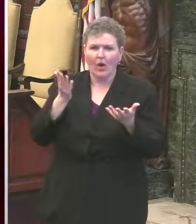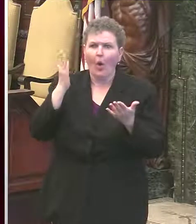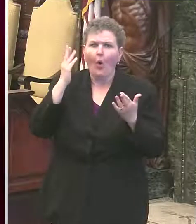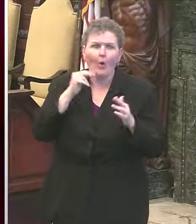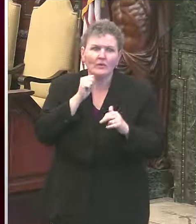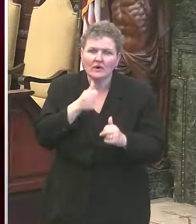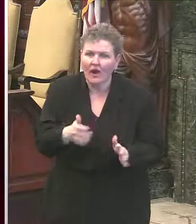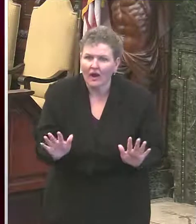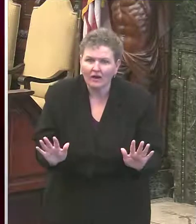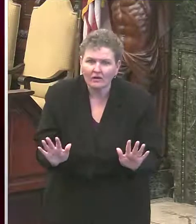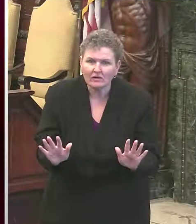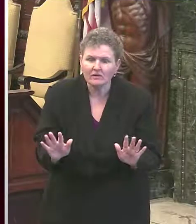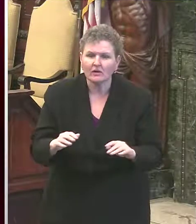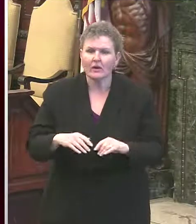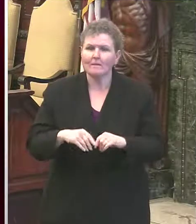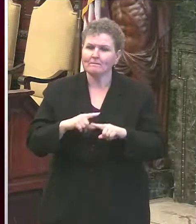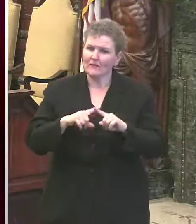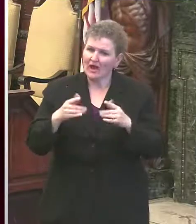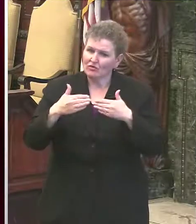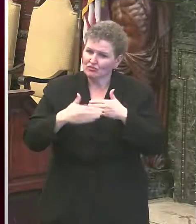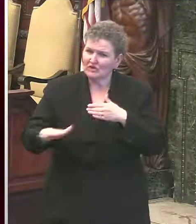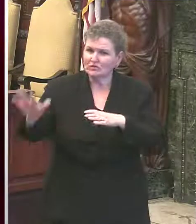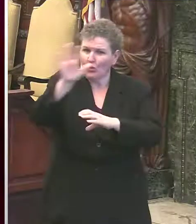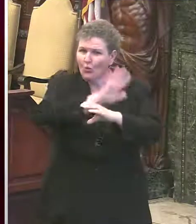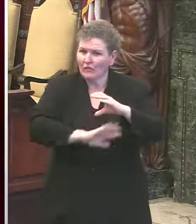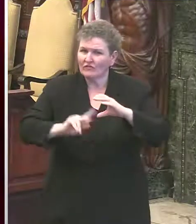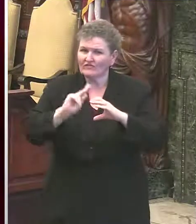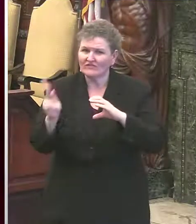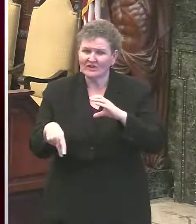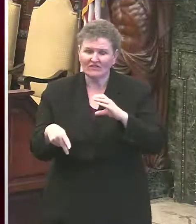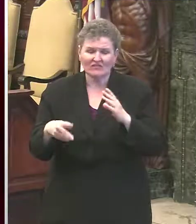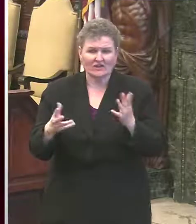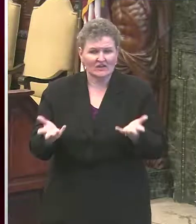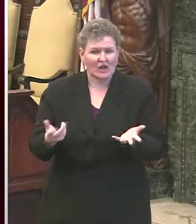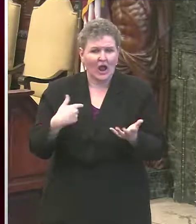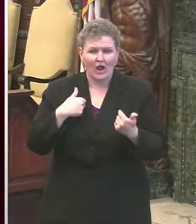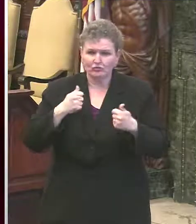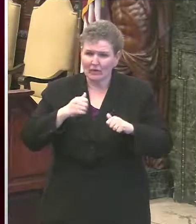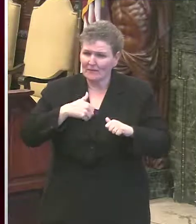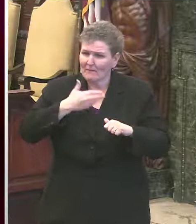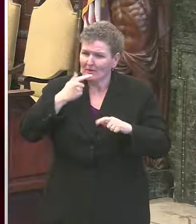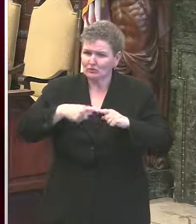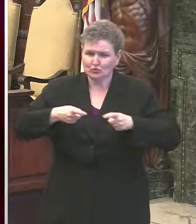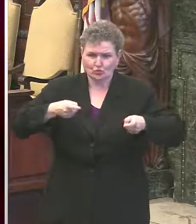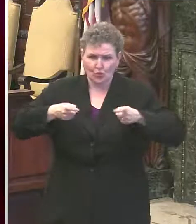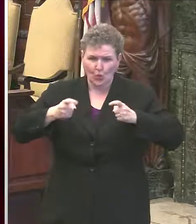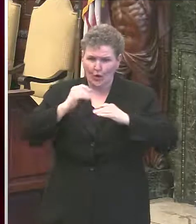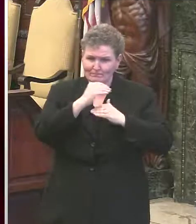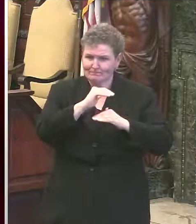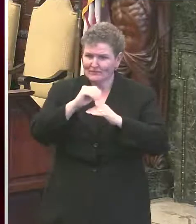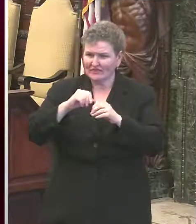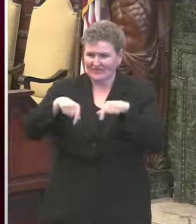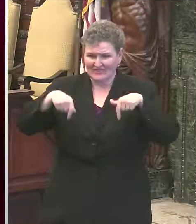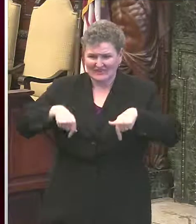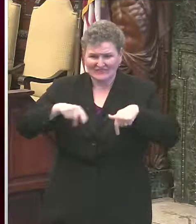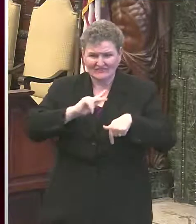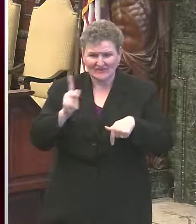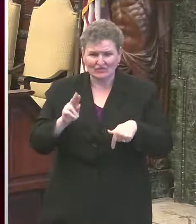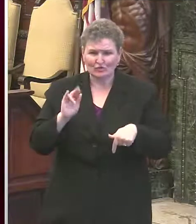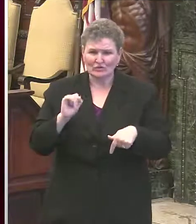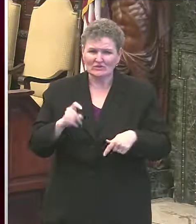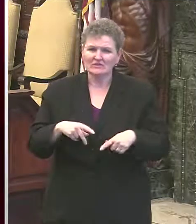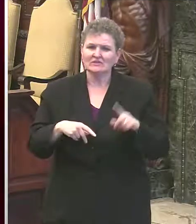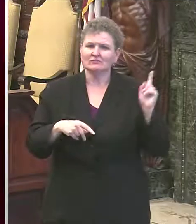the city, the residents of Philadelphia, for us still to be restrictive, even though we can't control all of that risk. We have followed the science from the very beginning, and I